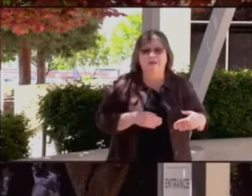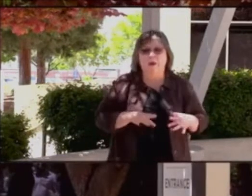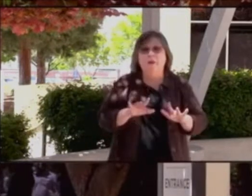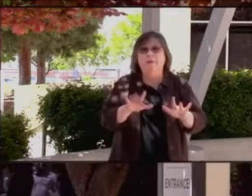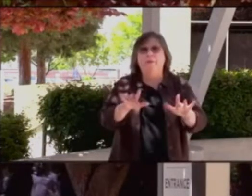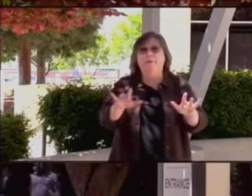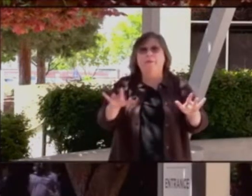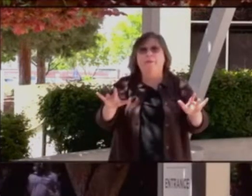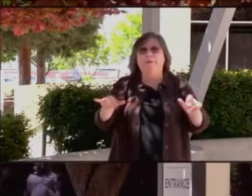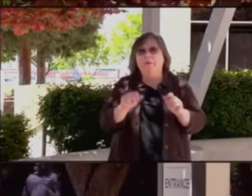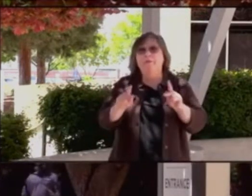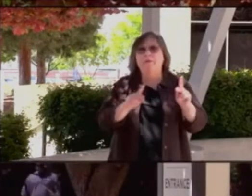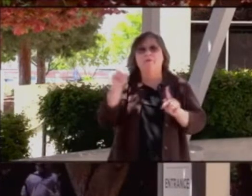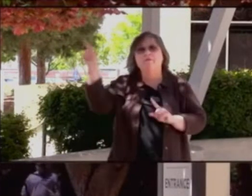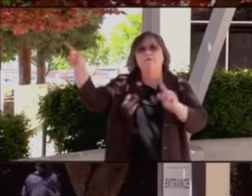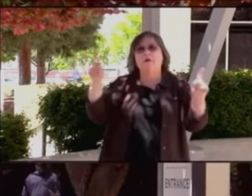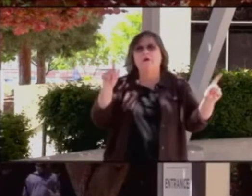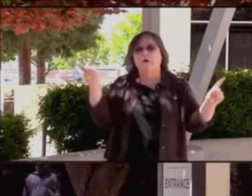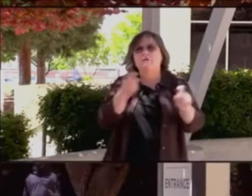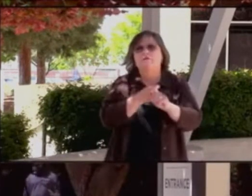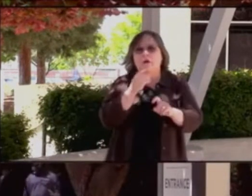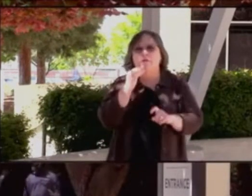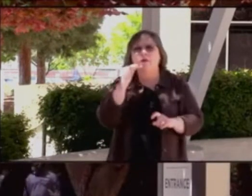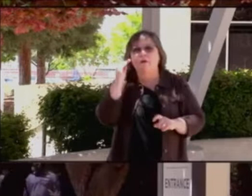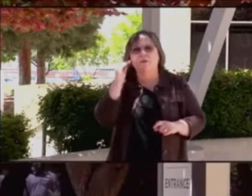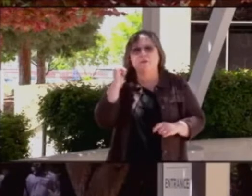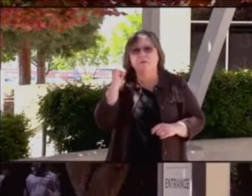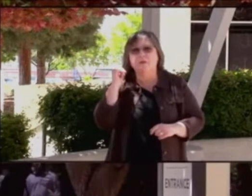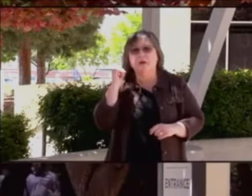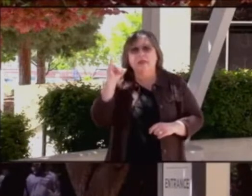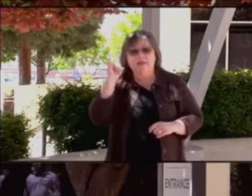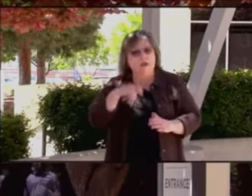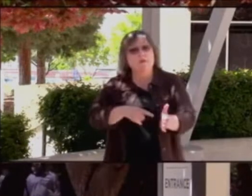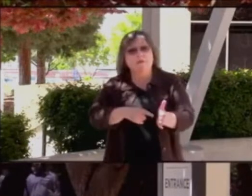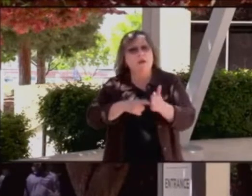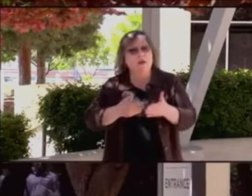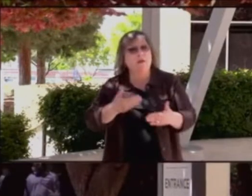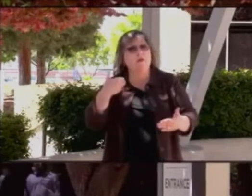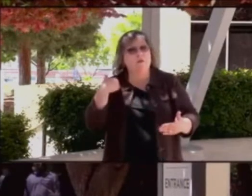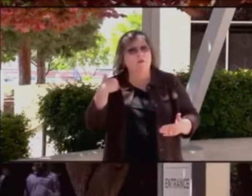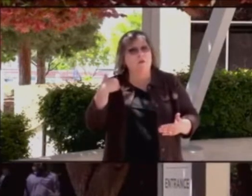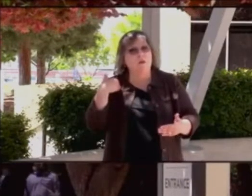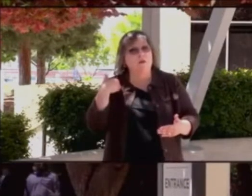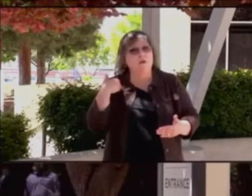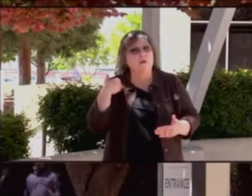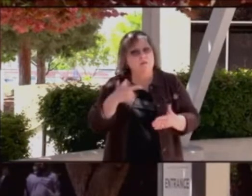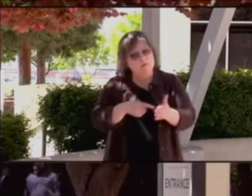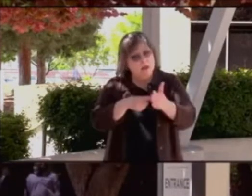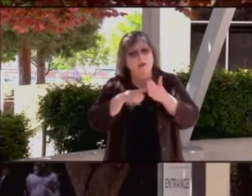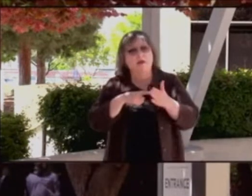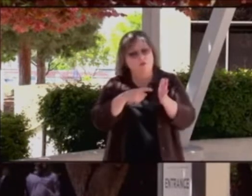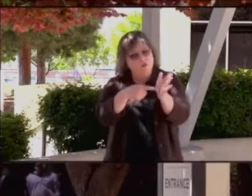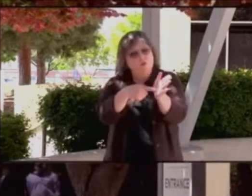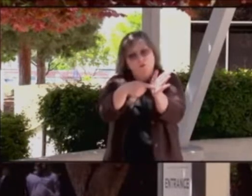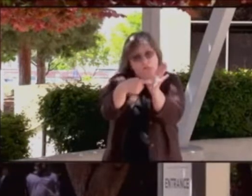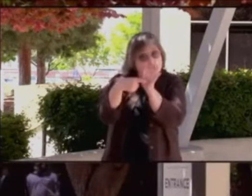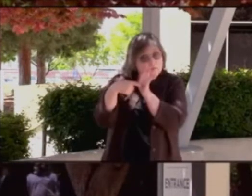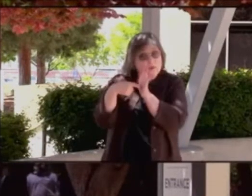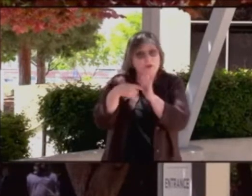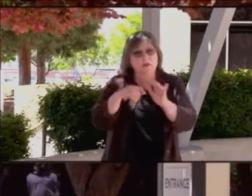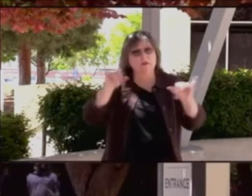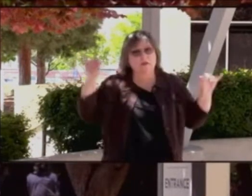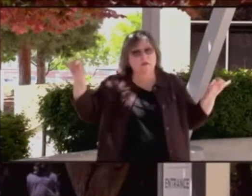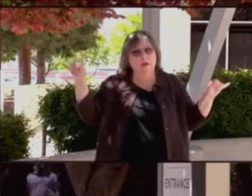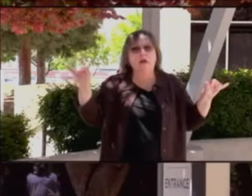in the health order. That is going away effective tomorrow. So there's no longer a requirement to